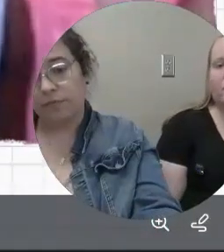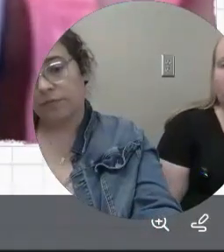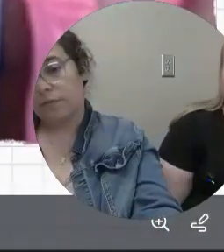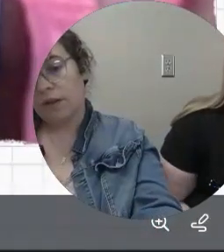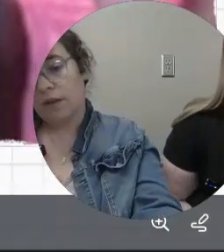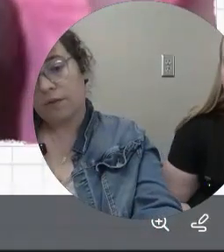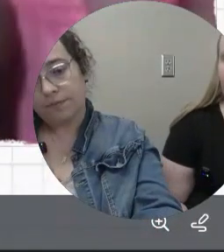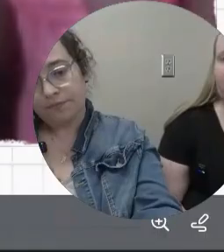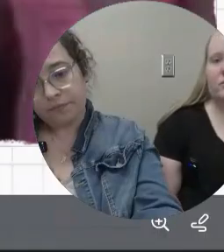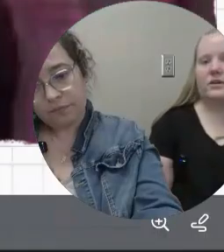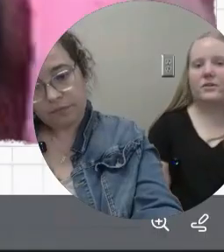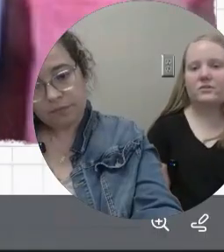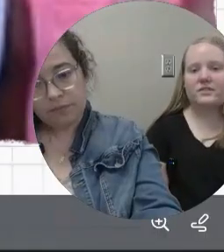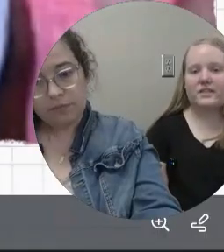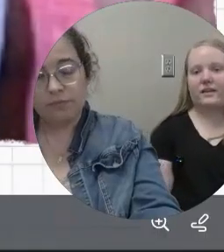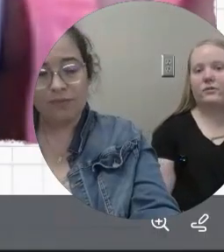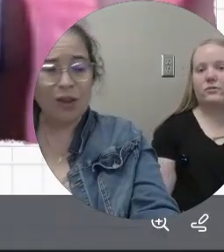information.